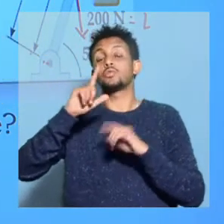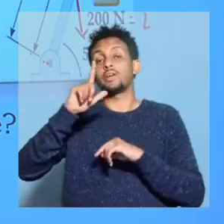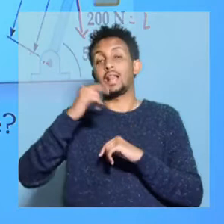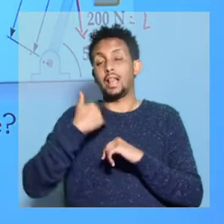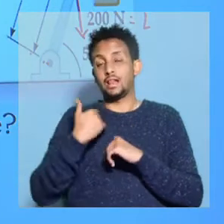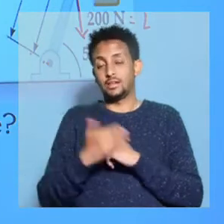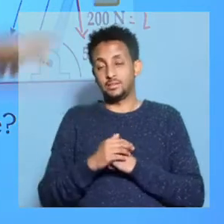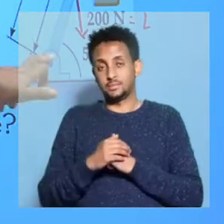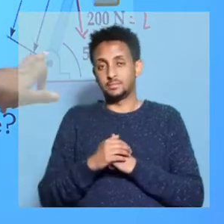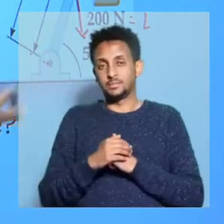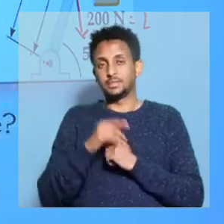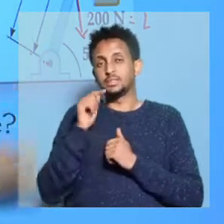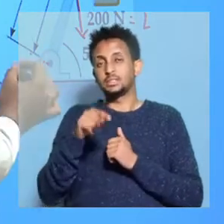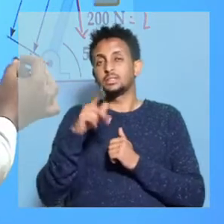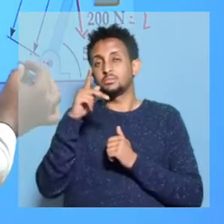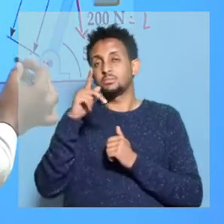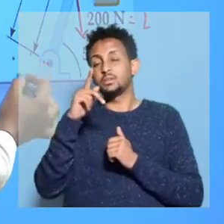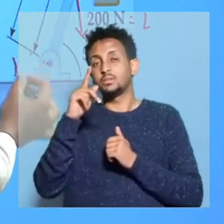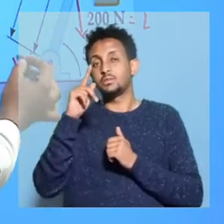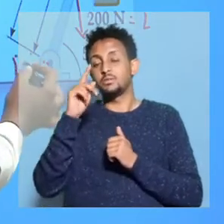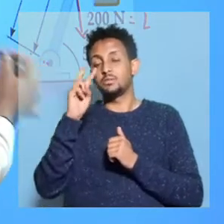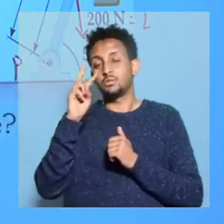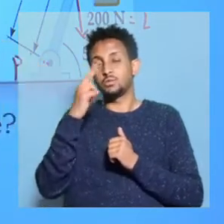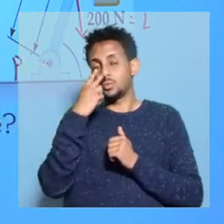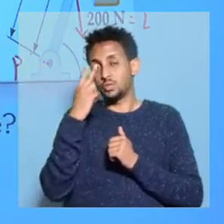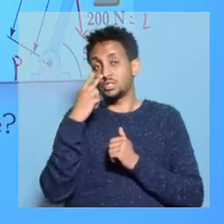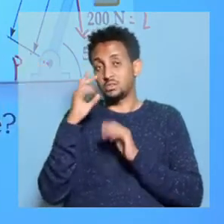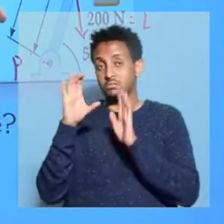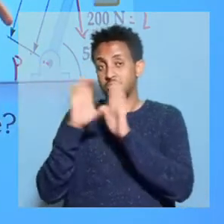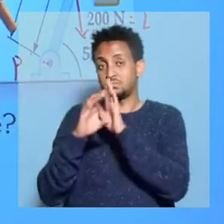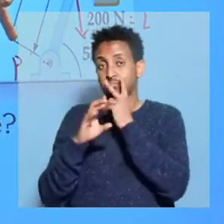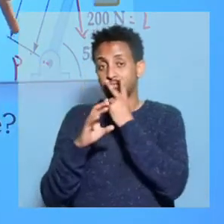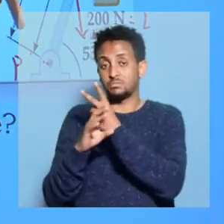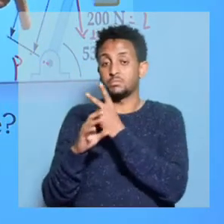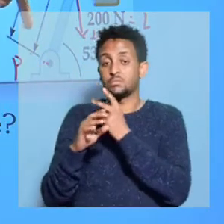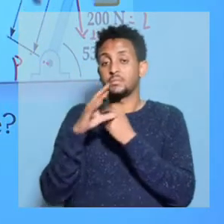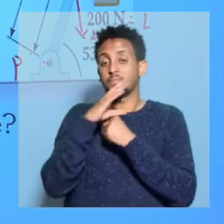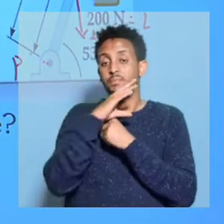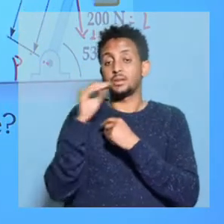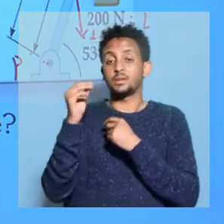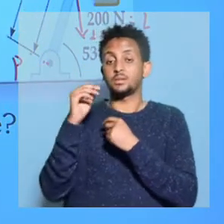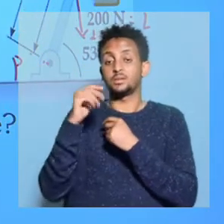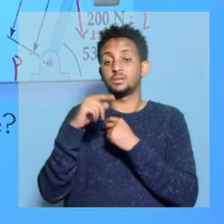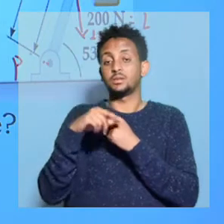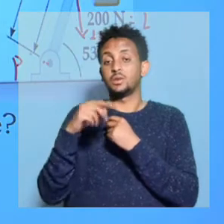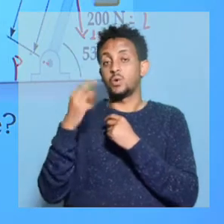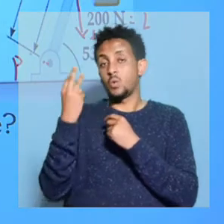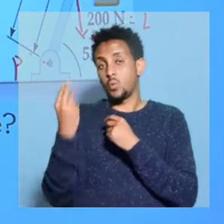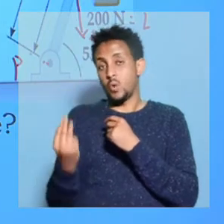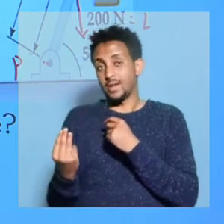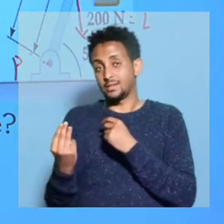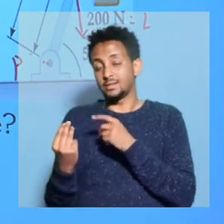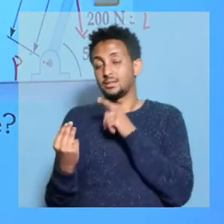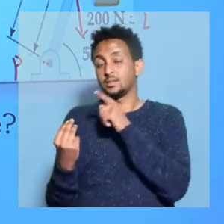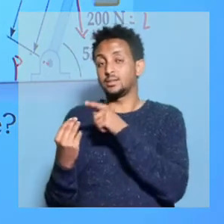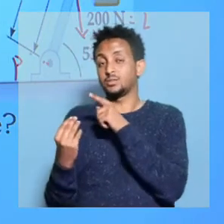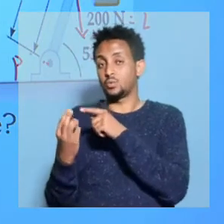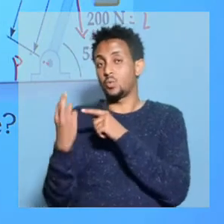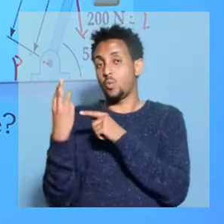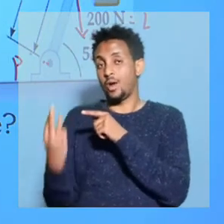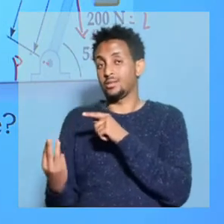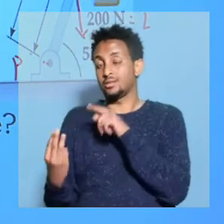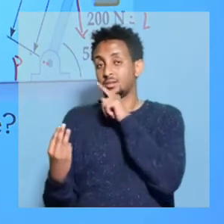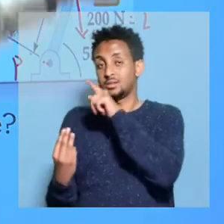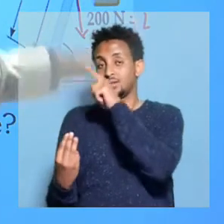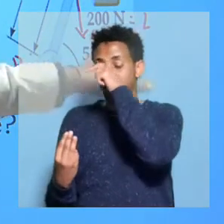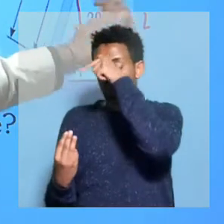L. This is a pivotal point, okay? This is a pivotal point. And the weight which is acting here due to